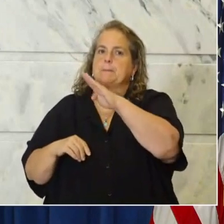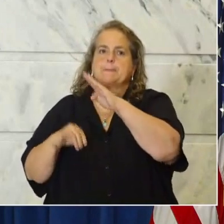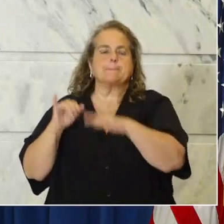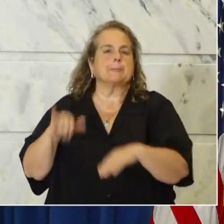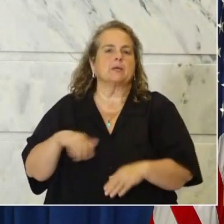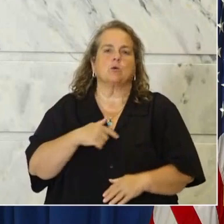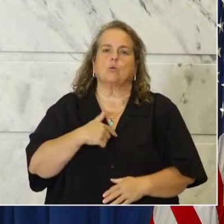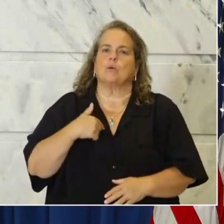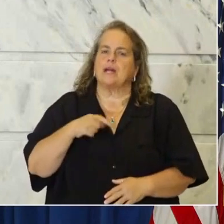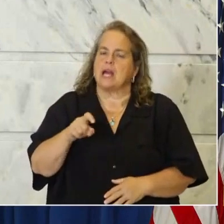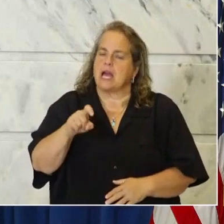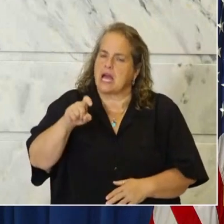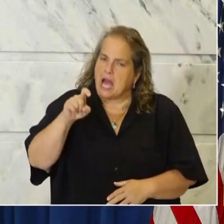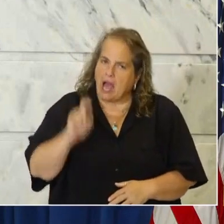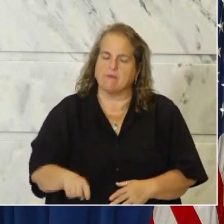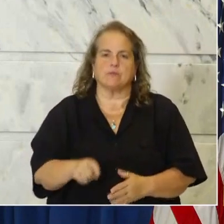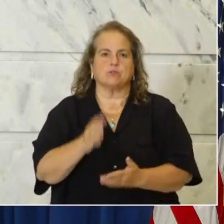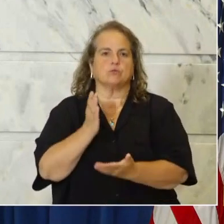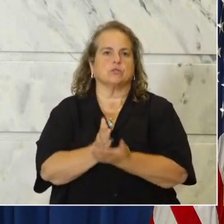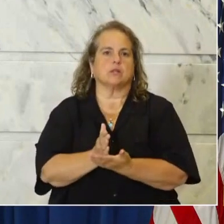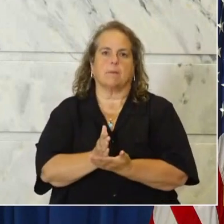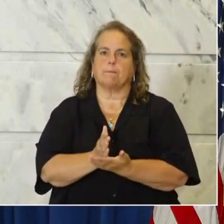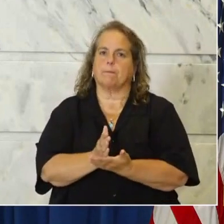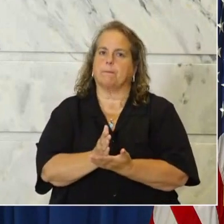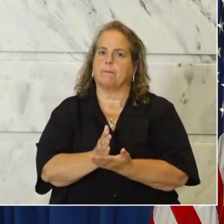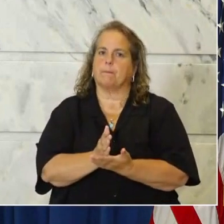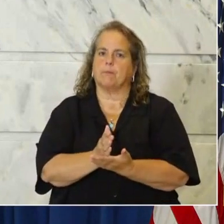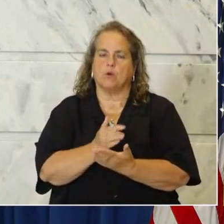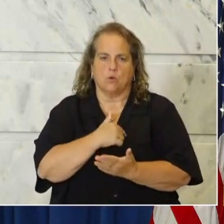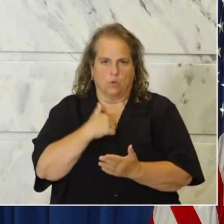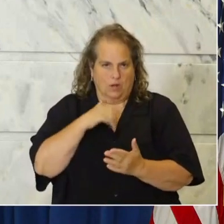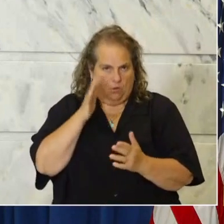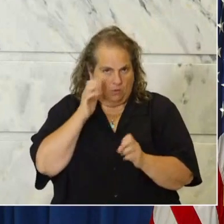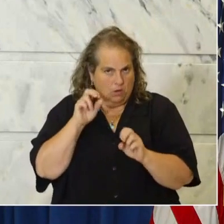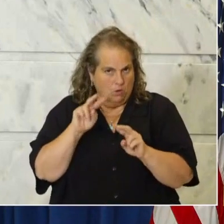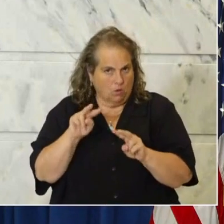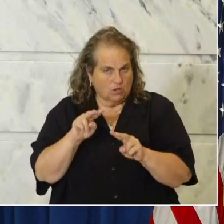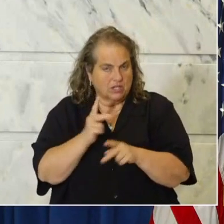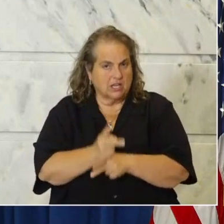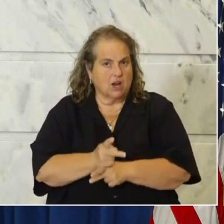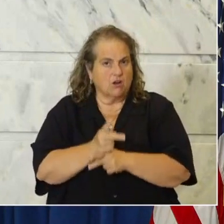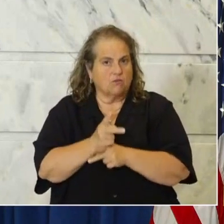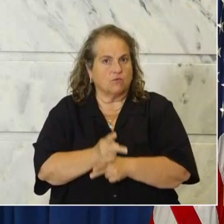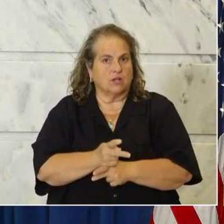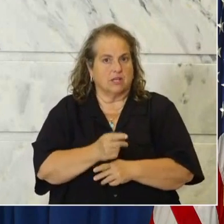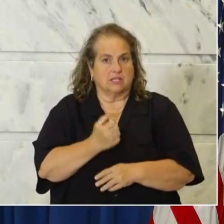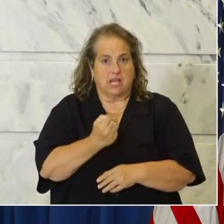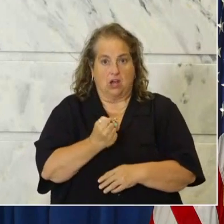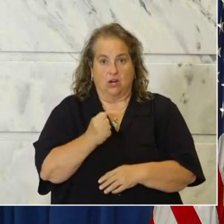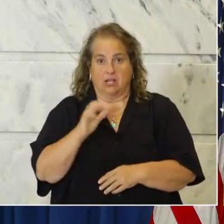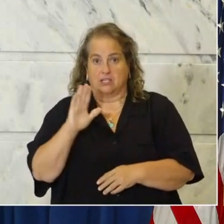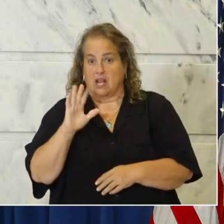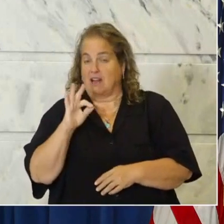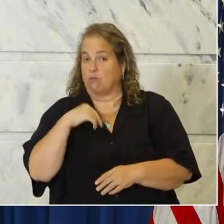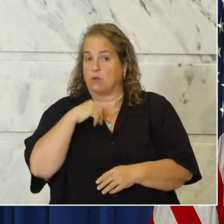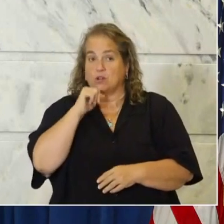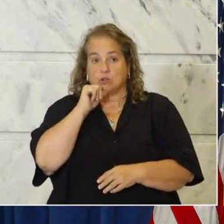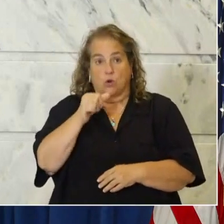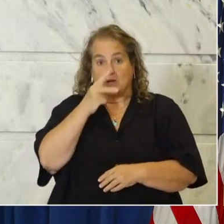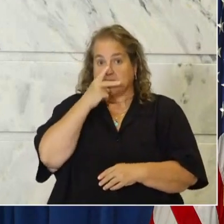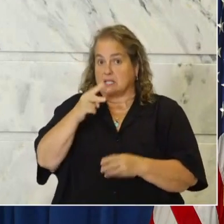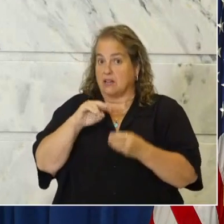absolutely have to stop. And we'll be watching these very carefully through the weekend, and if we do not see the numbers come